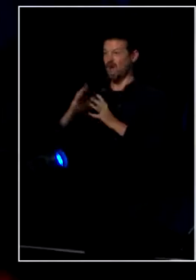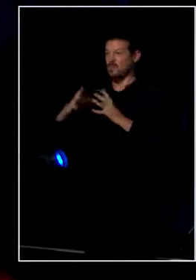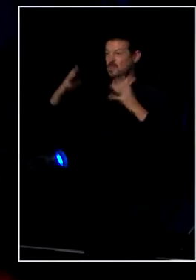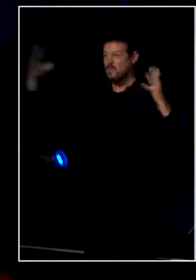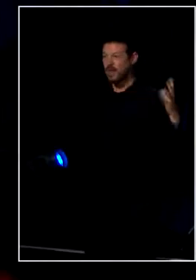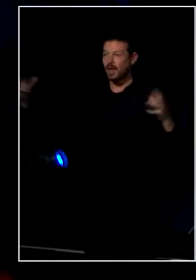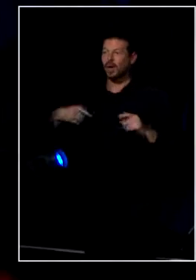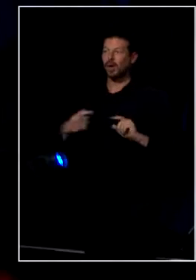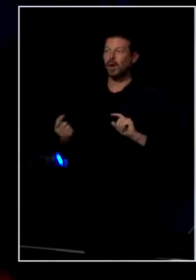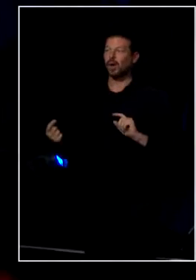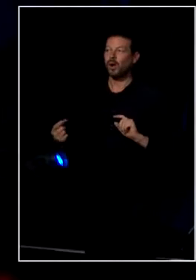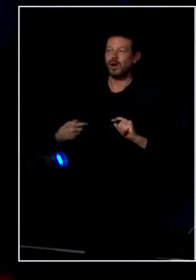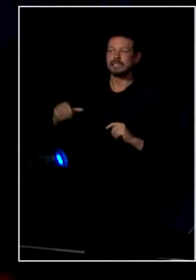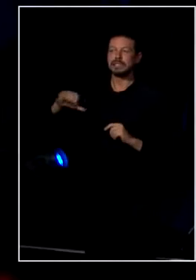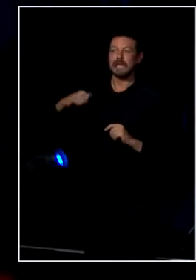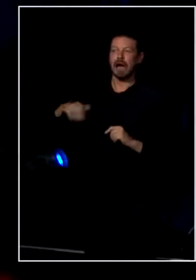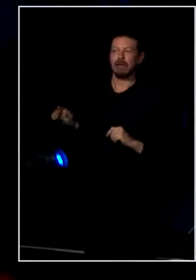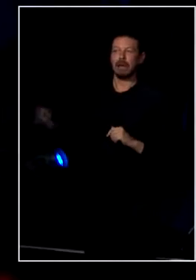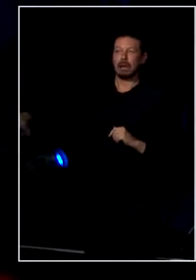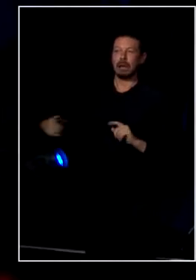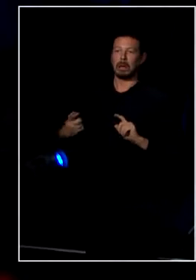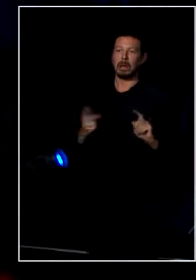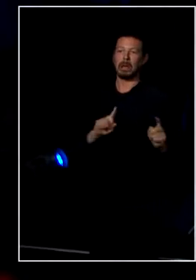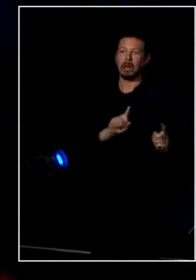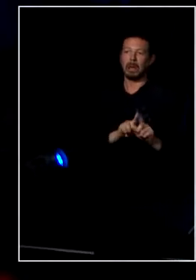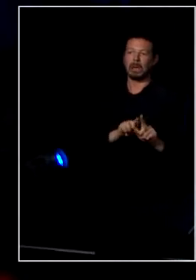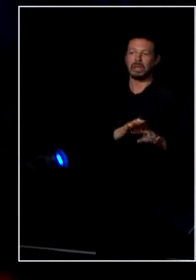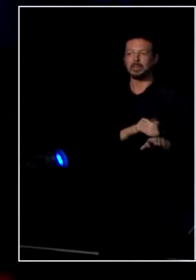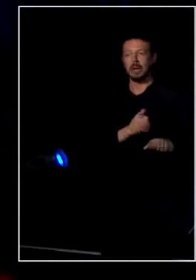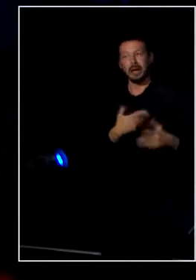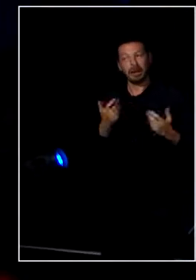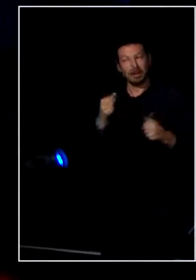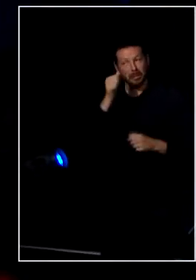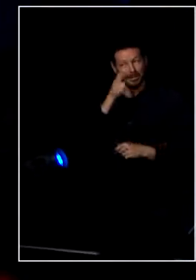used to sneak around and, you know, around behind a truck and, you know.